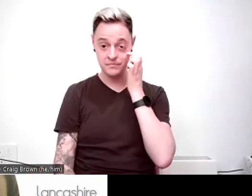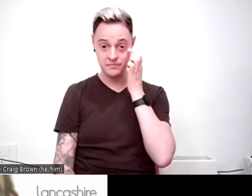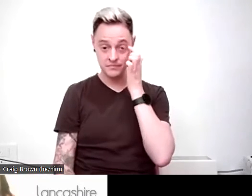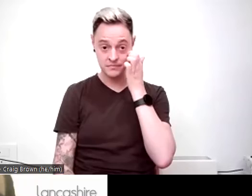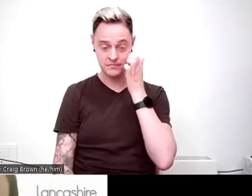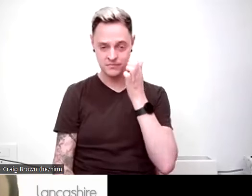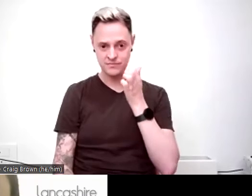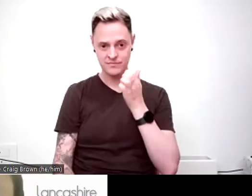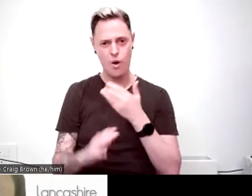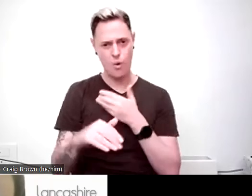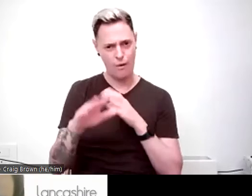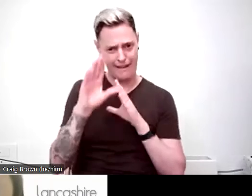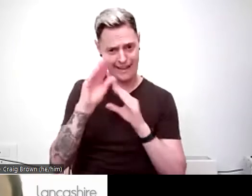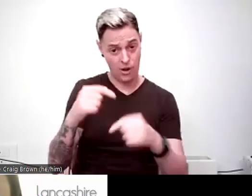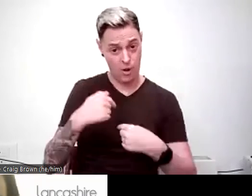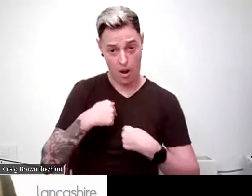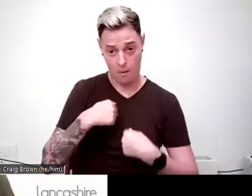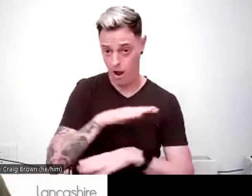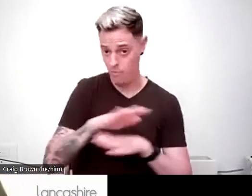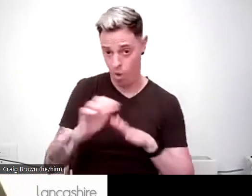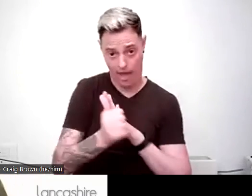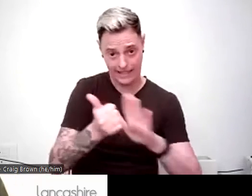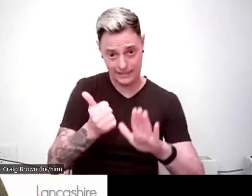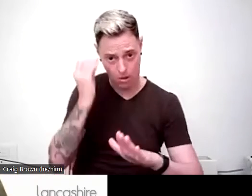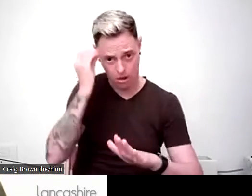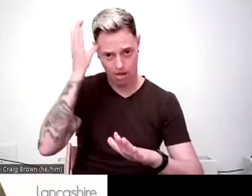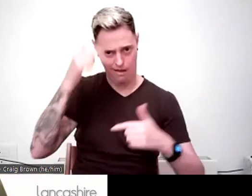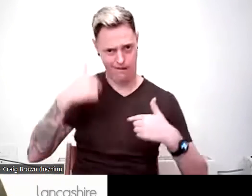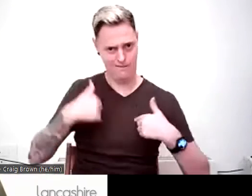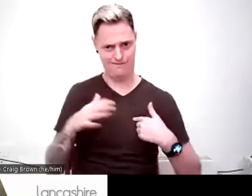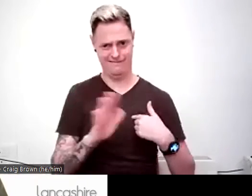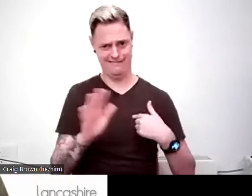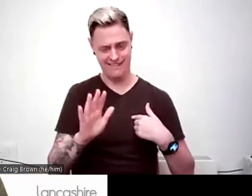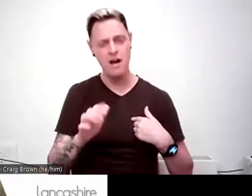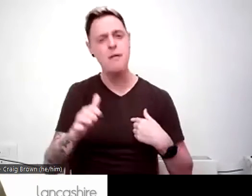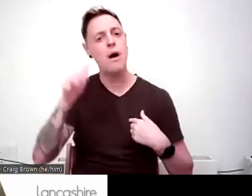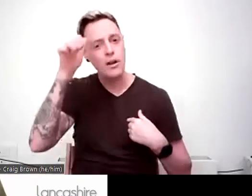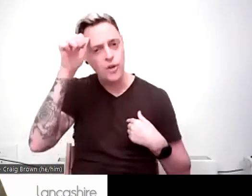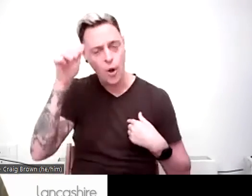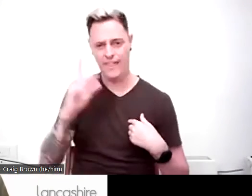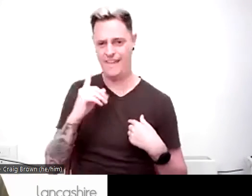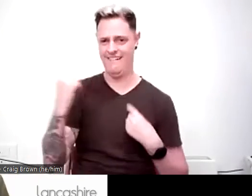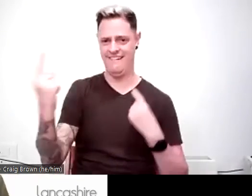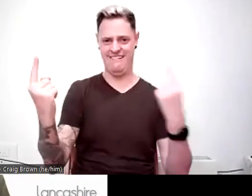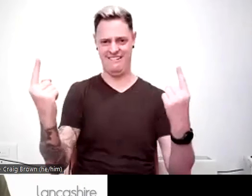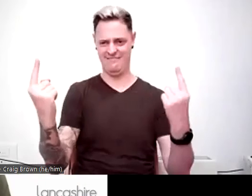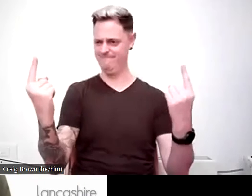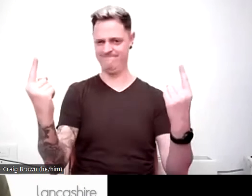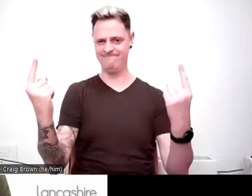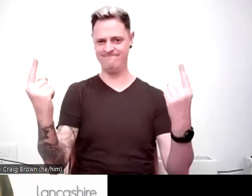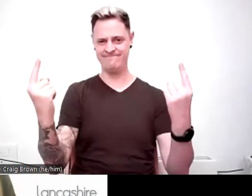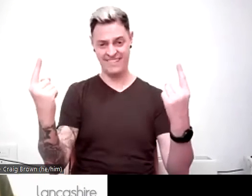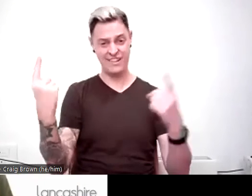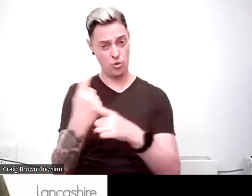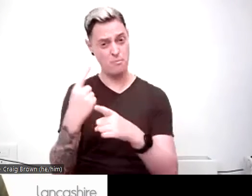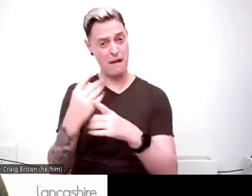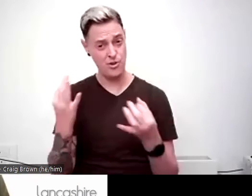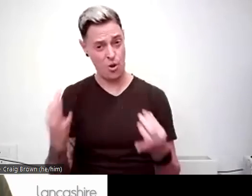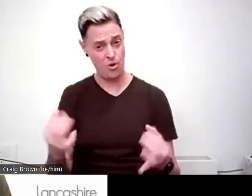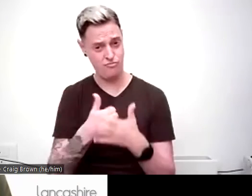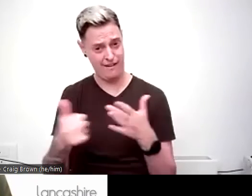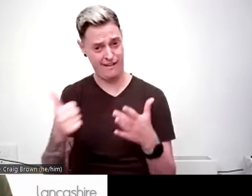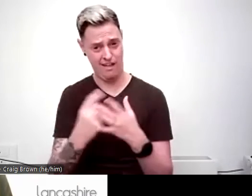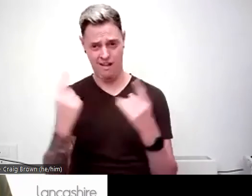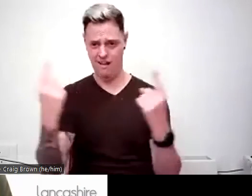these particular entities. I just wanted to bring it up because I've noticed that it is a thing that is quite often spoke about in yoga